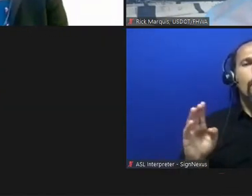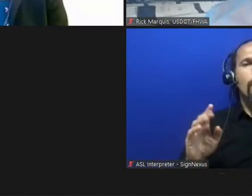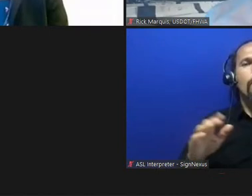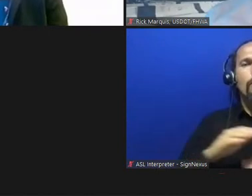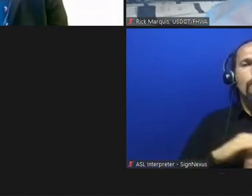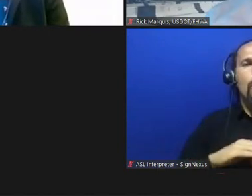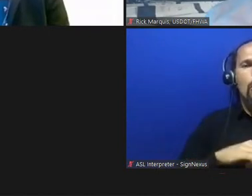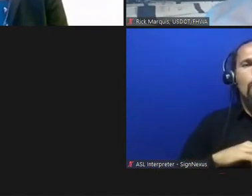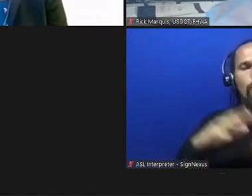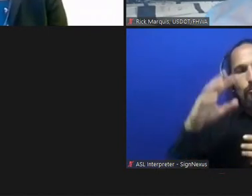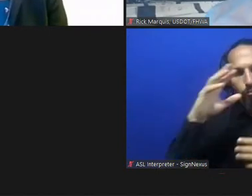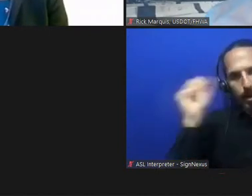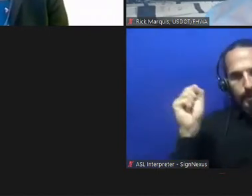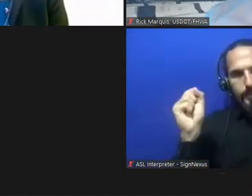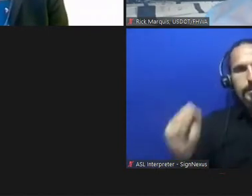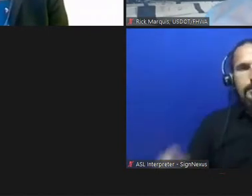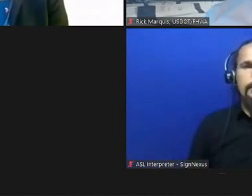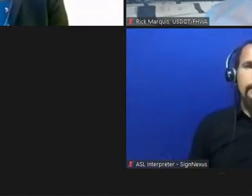reynoso